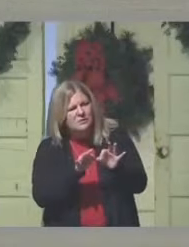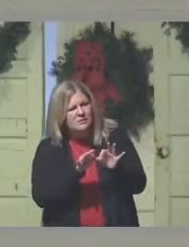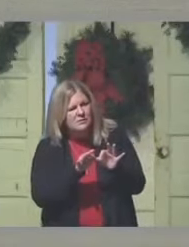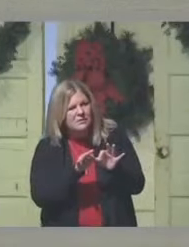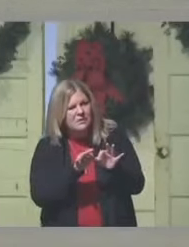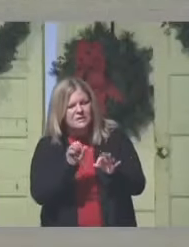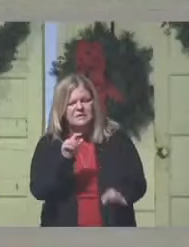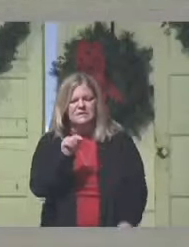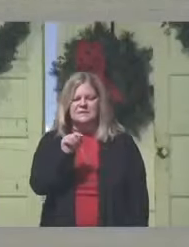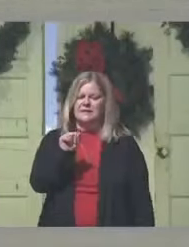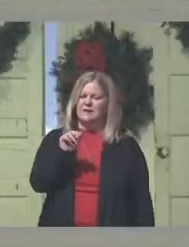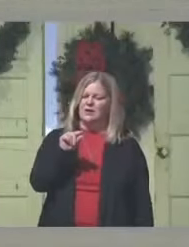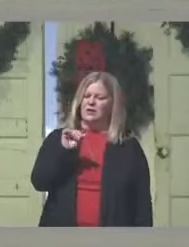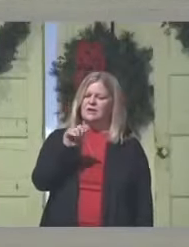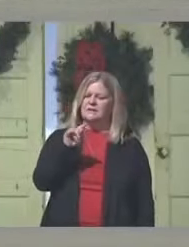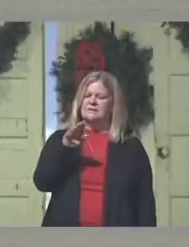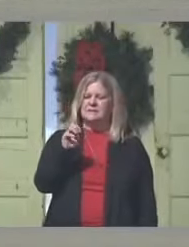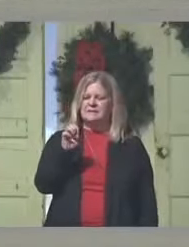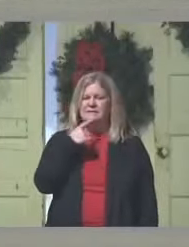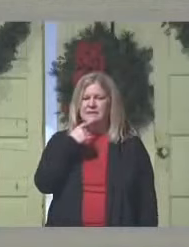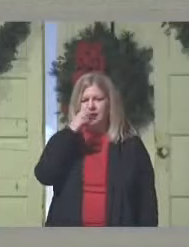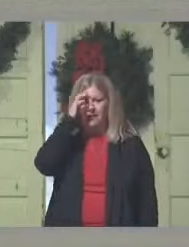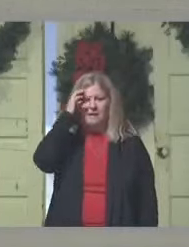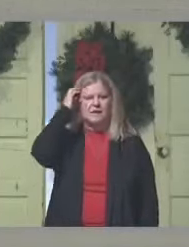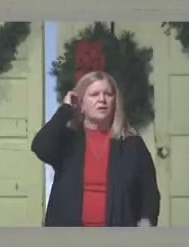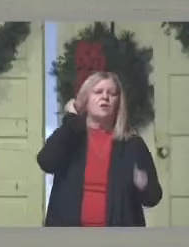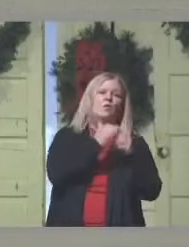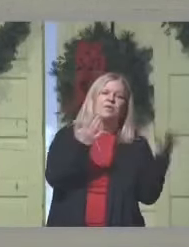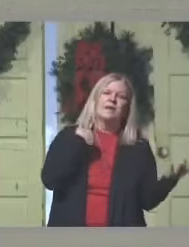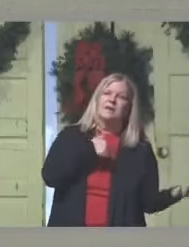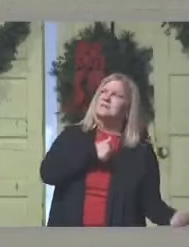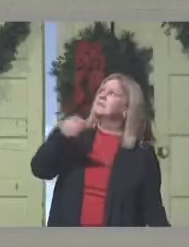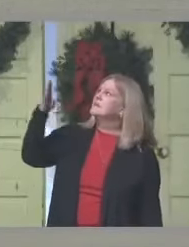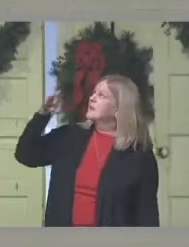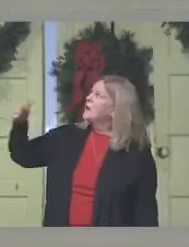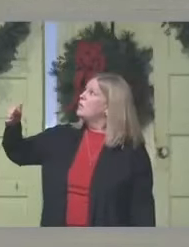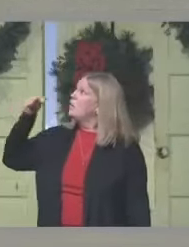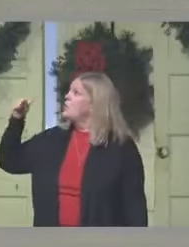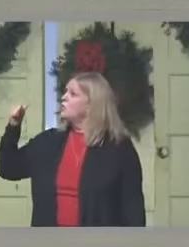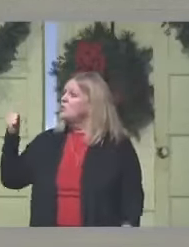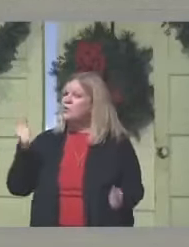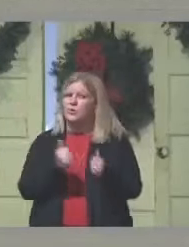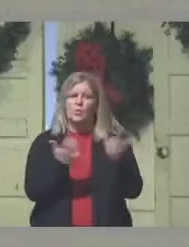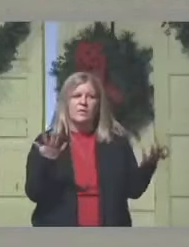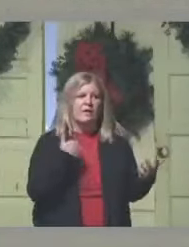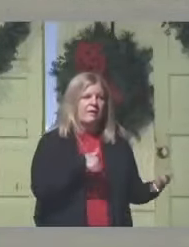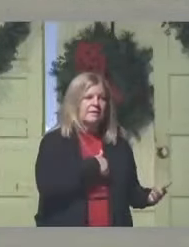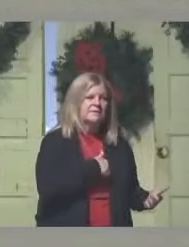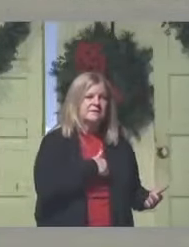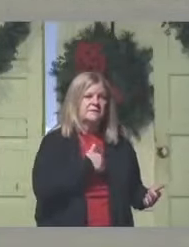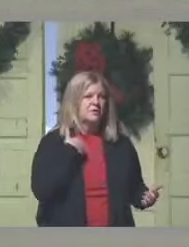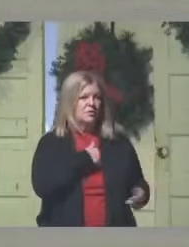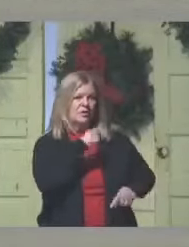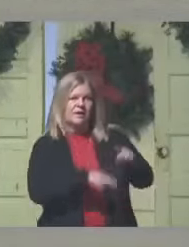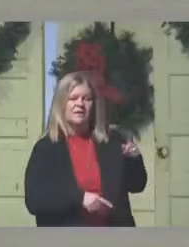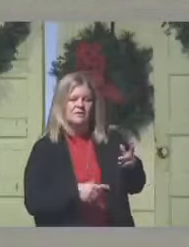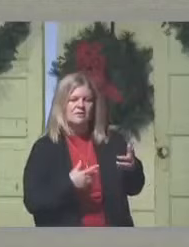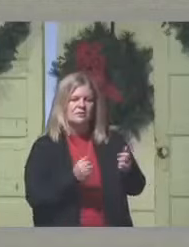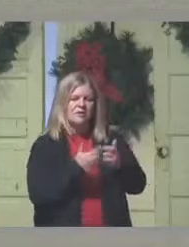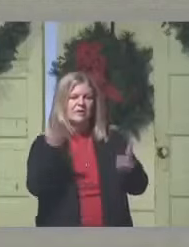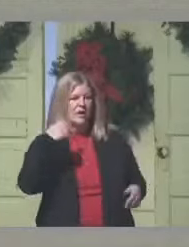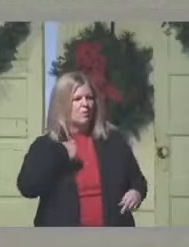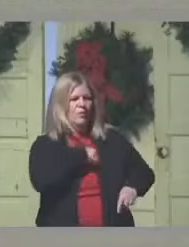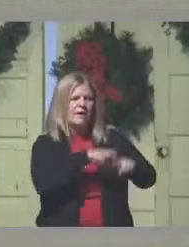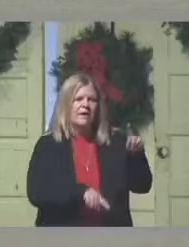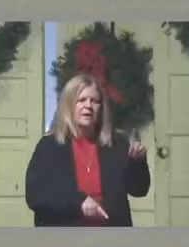St. Augustine said, "Without us, God will not, and without God, we cannot." Maybe this story